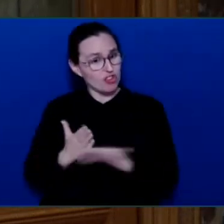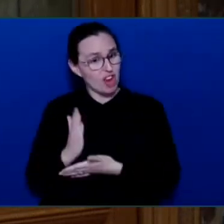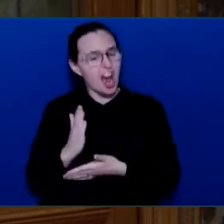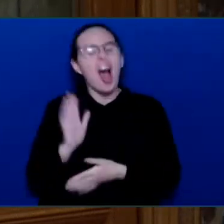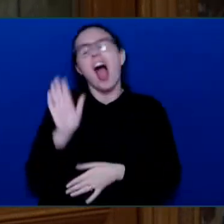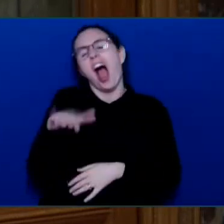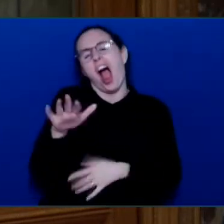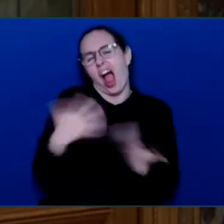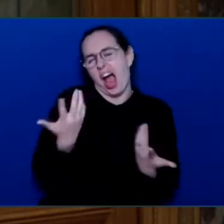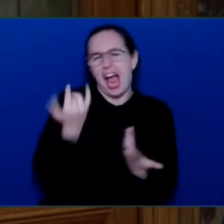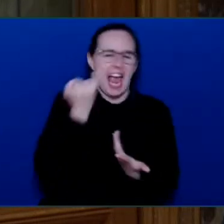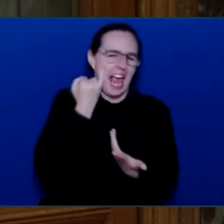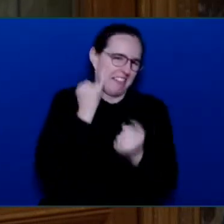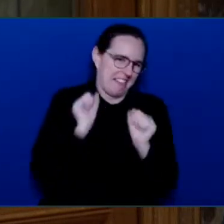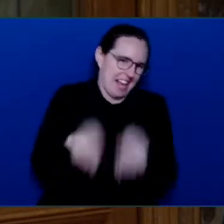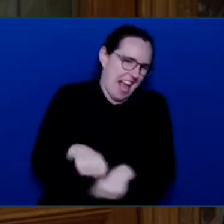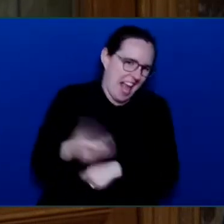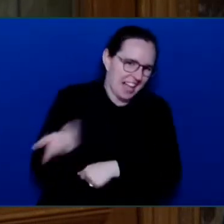whenever possible.